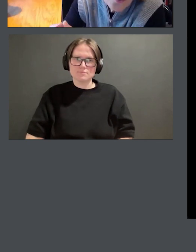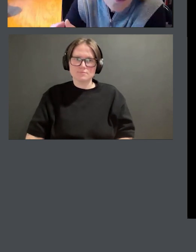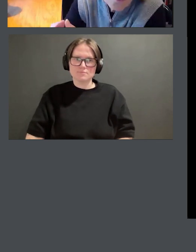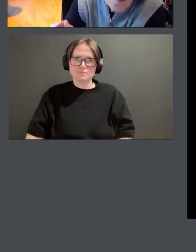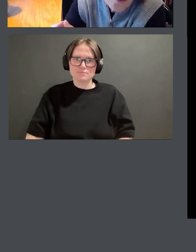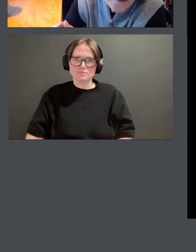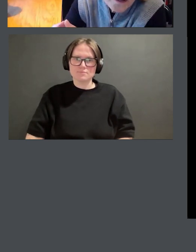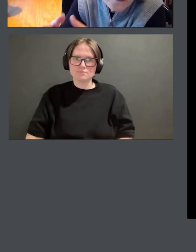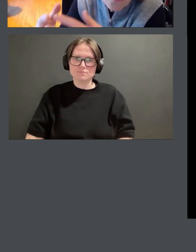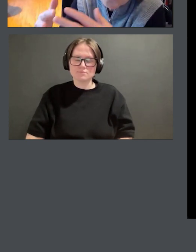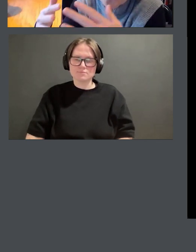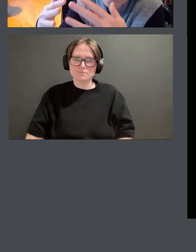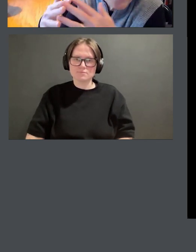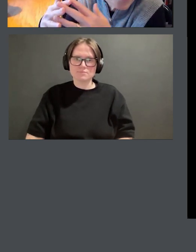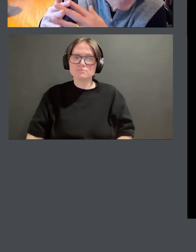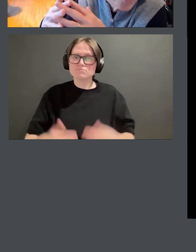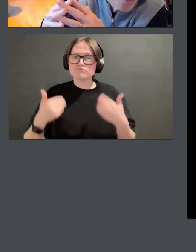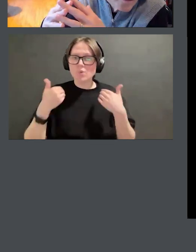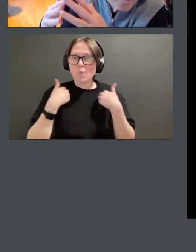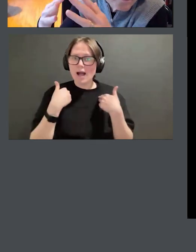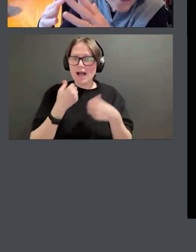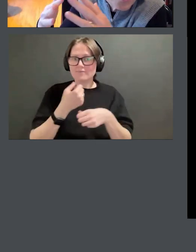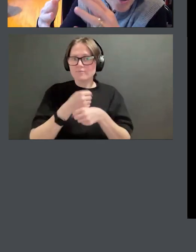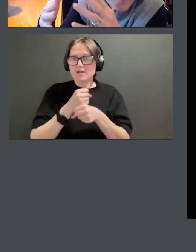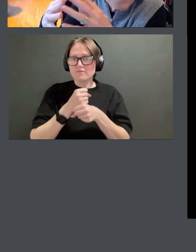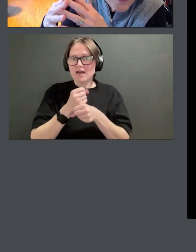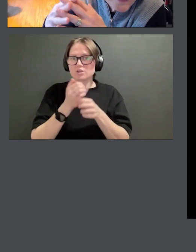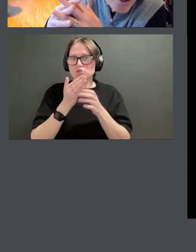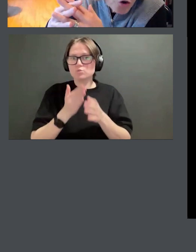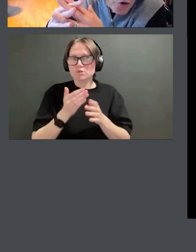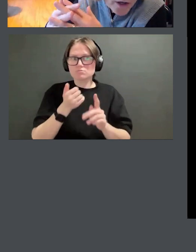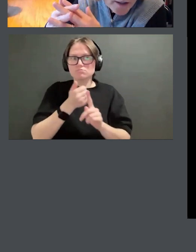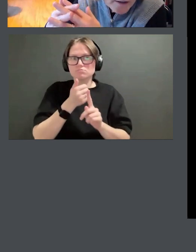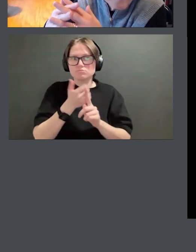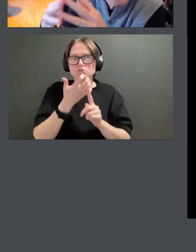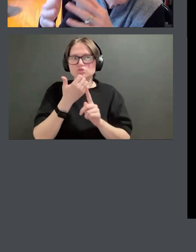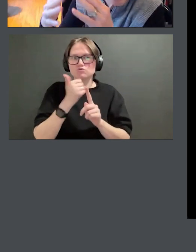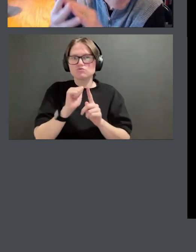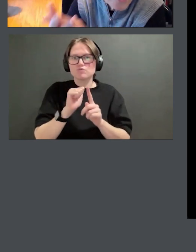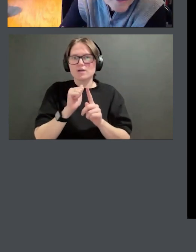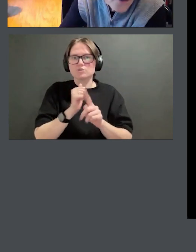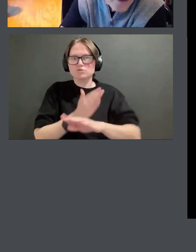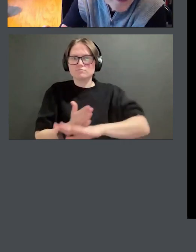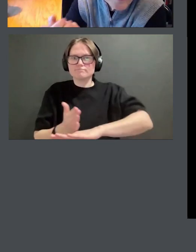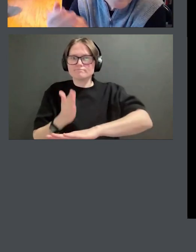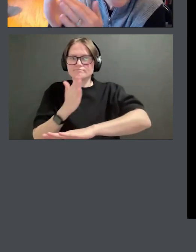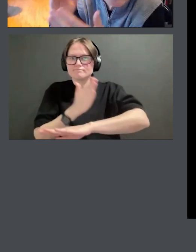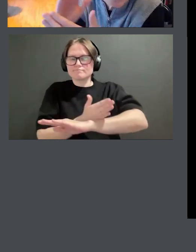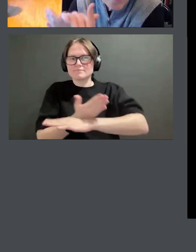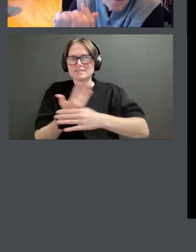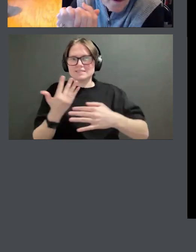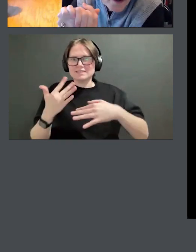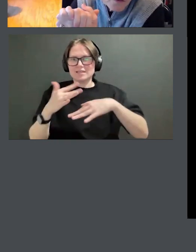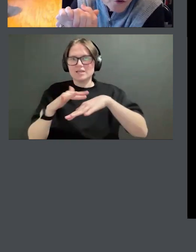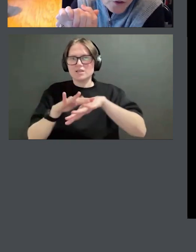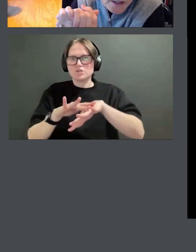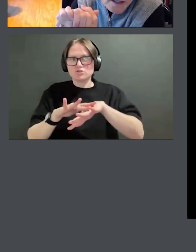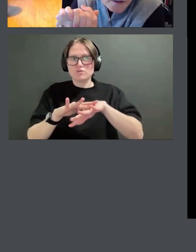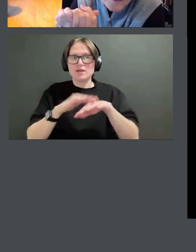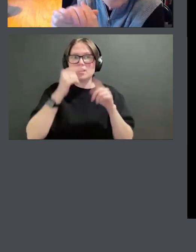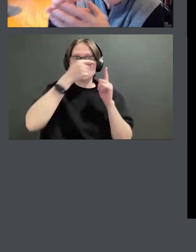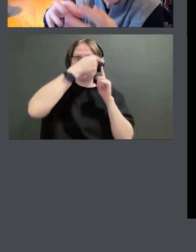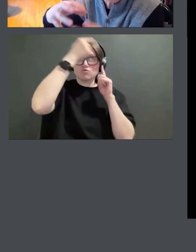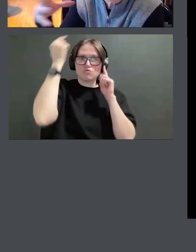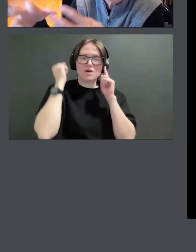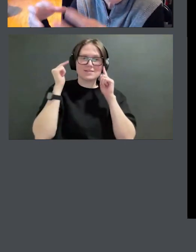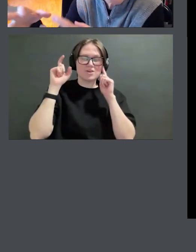manufacturers who are working on trying to do a better job of integrating cross hearing aids and remote microphone